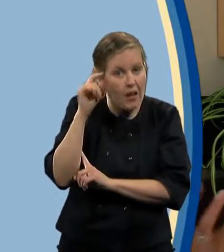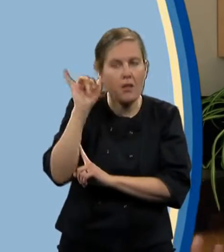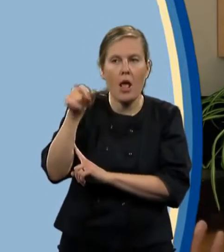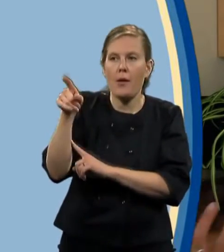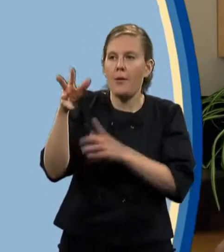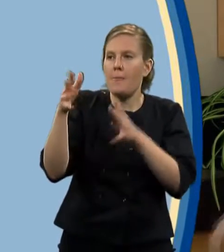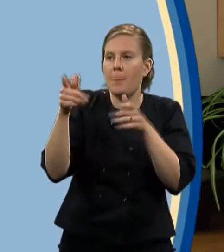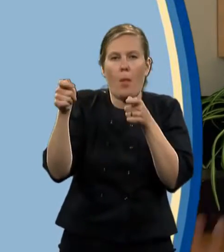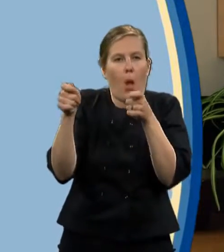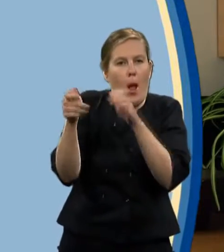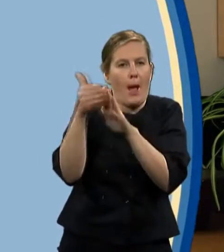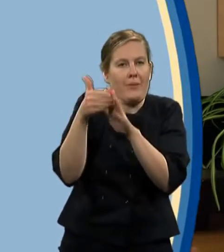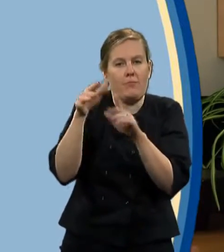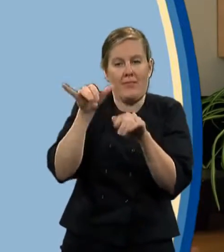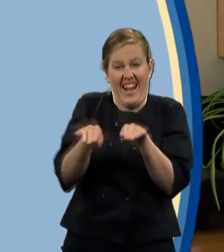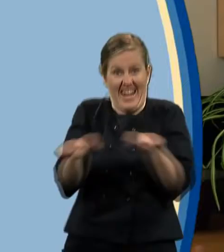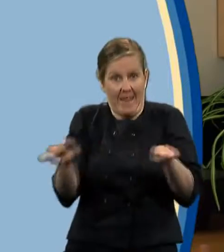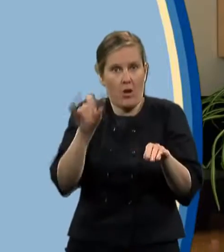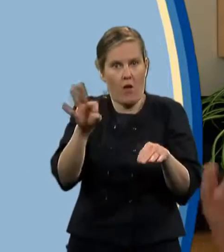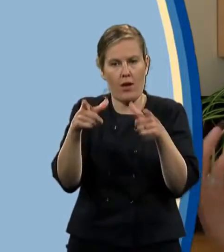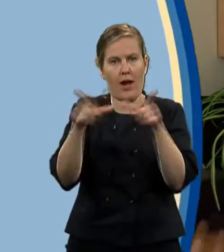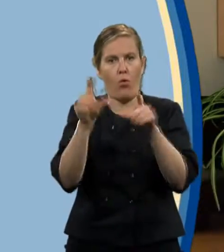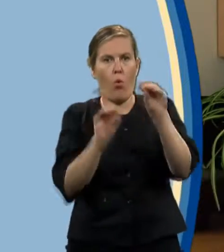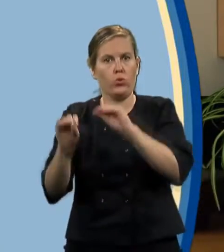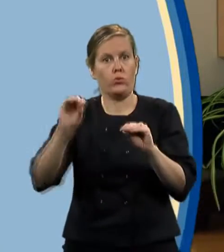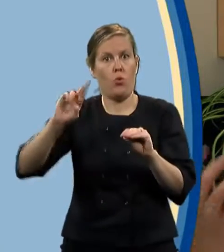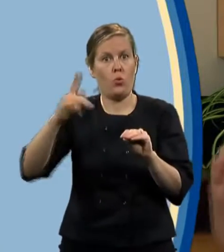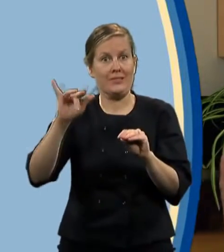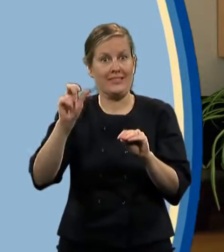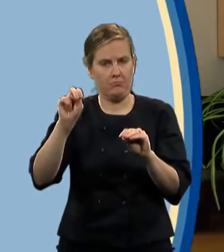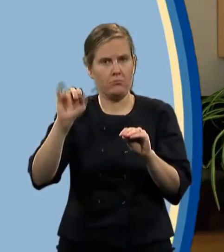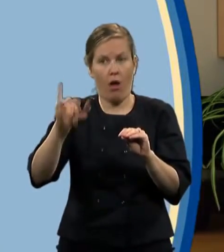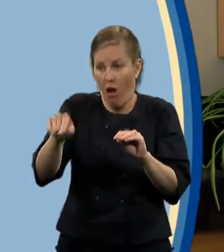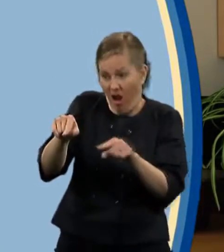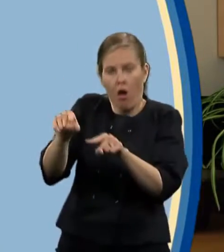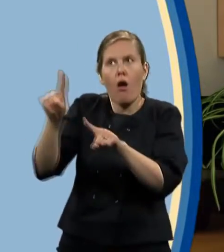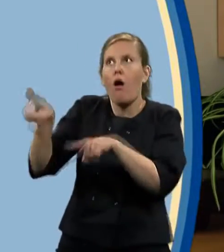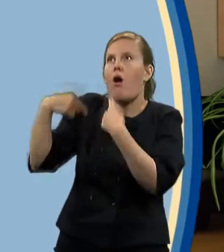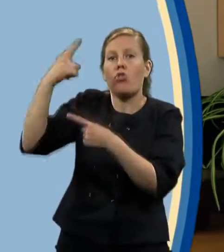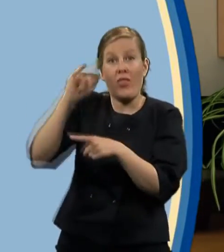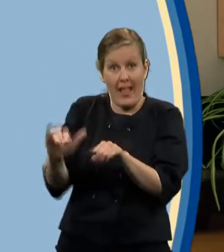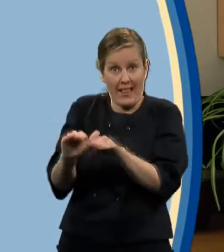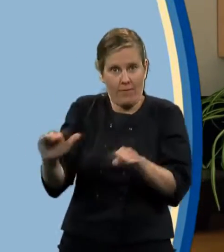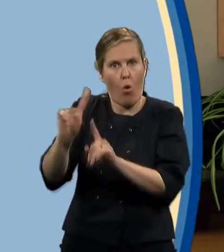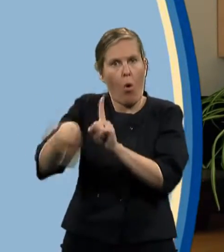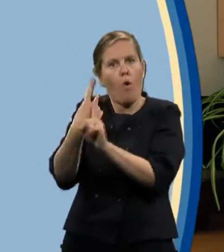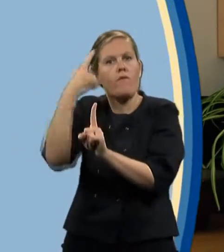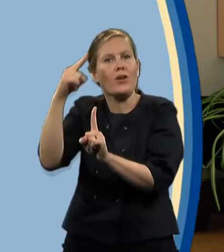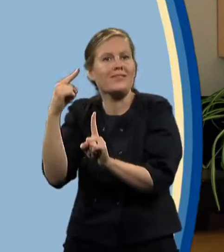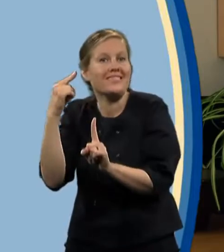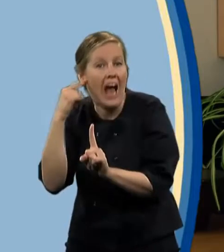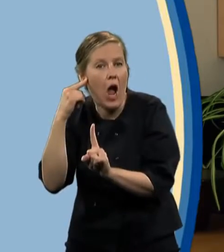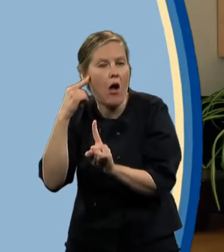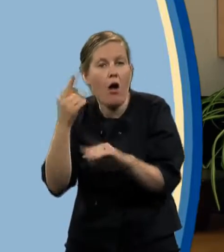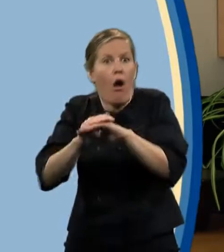language organization that had universally been regarded as being unique to sound, and moreover that had universally been regarded